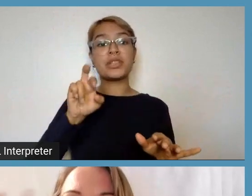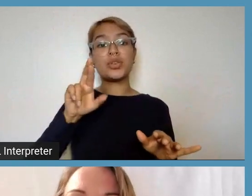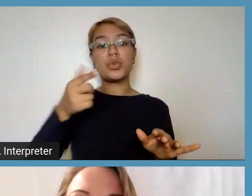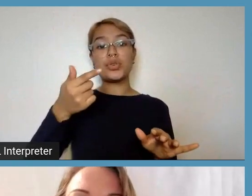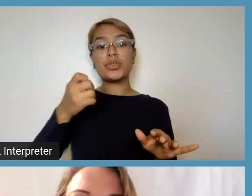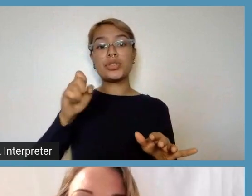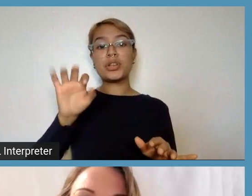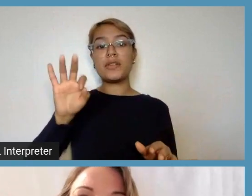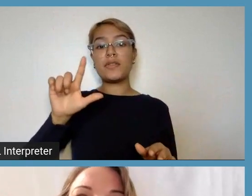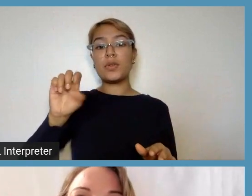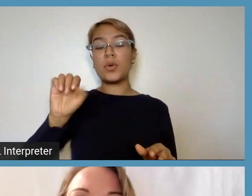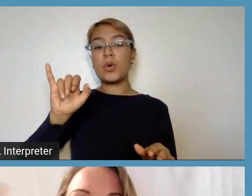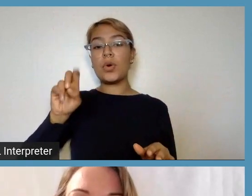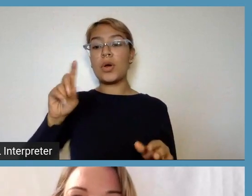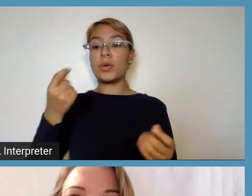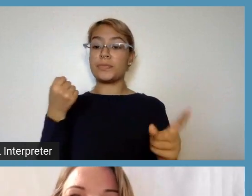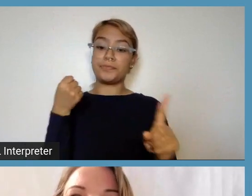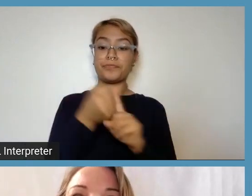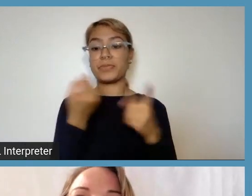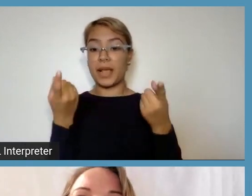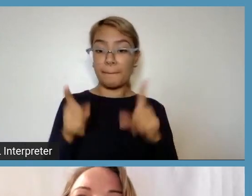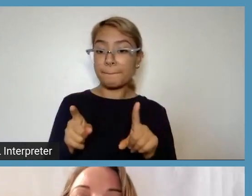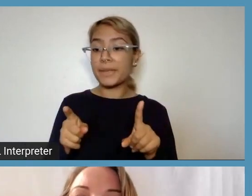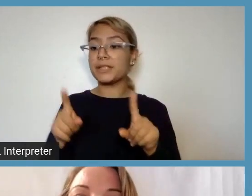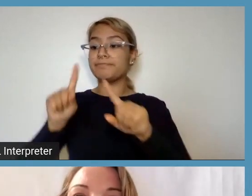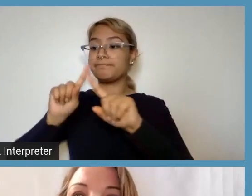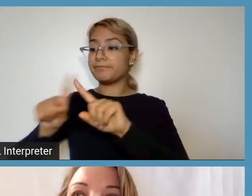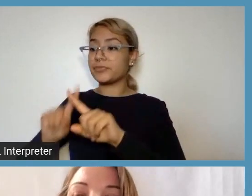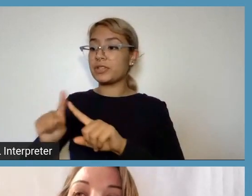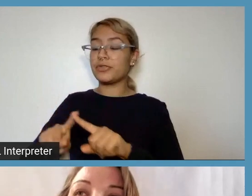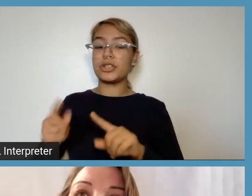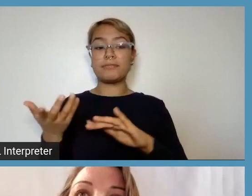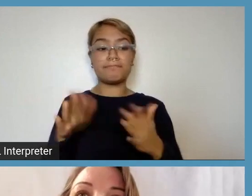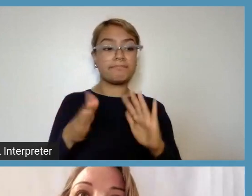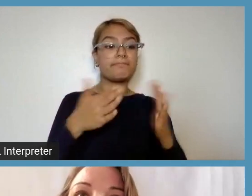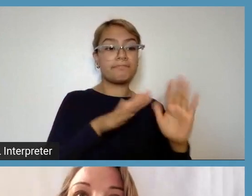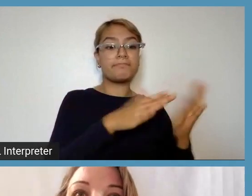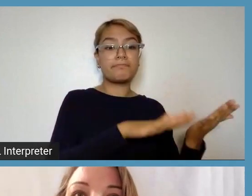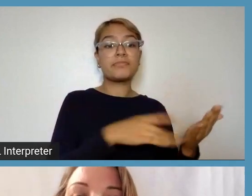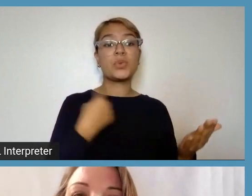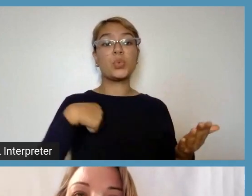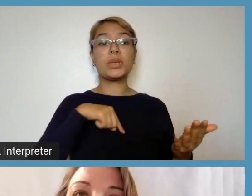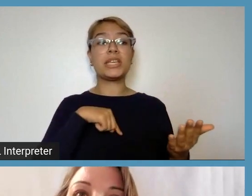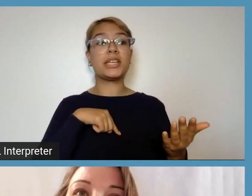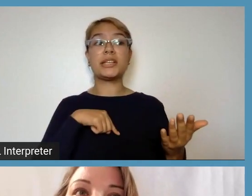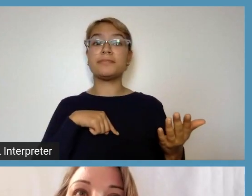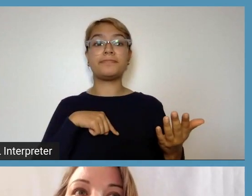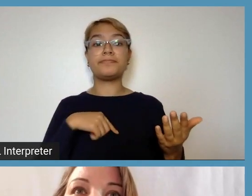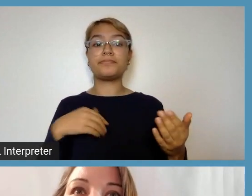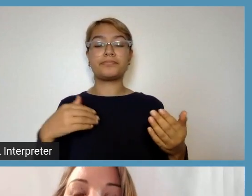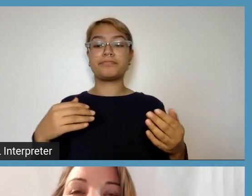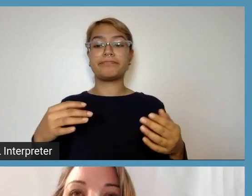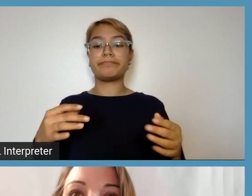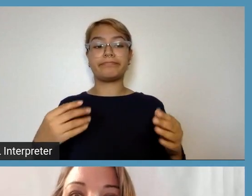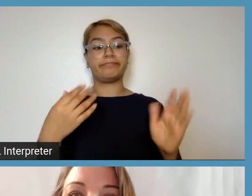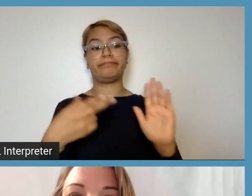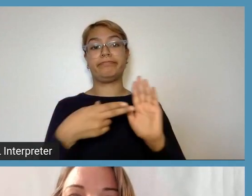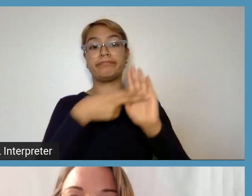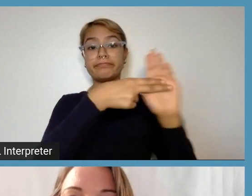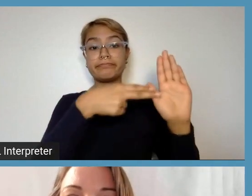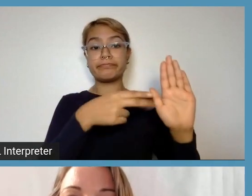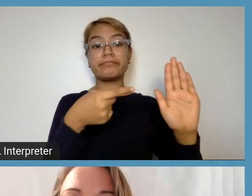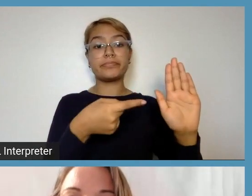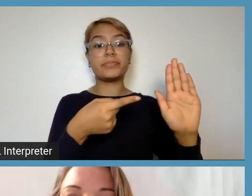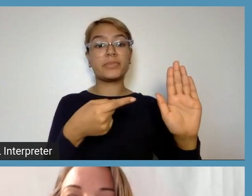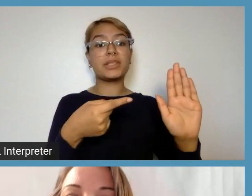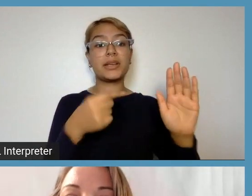and things kept happening, we came out, you know, with a statement and have followed that